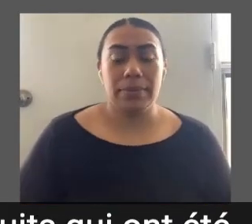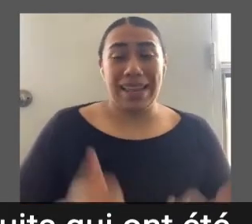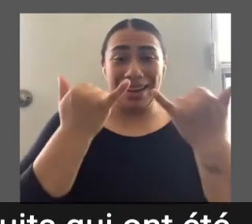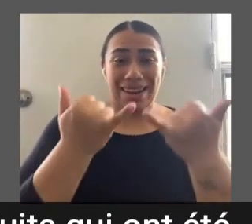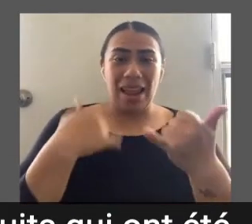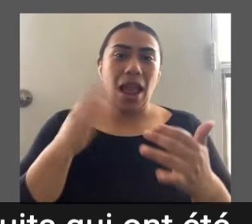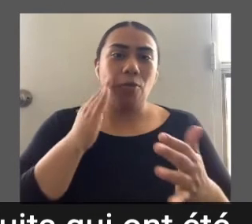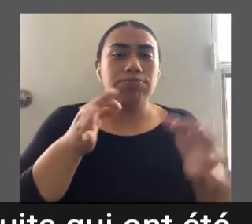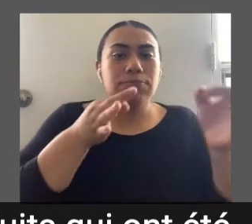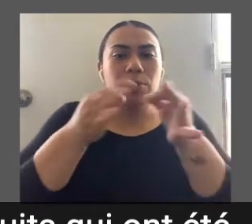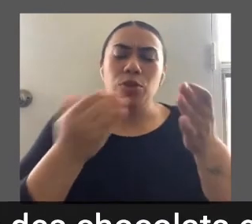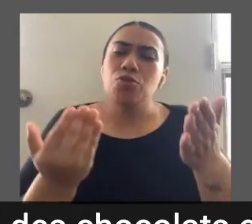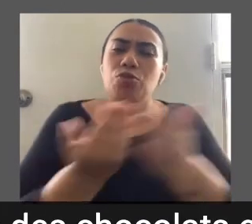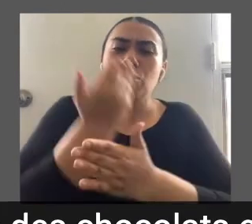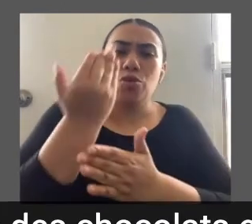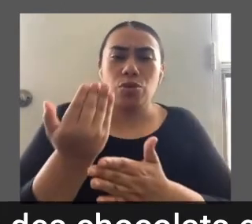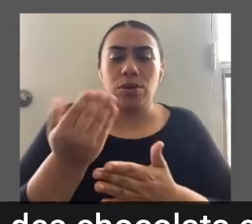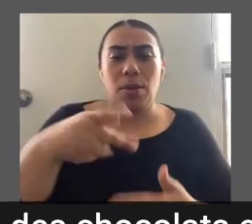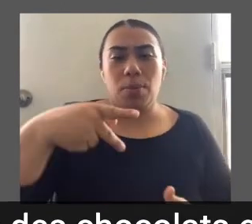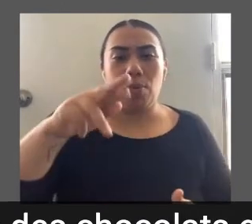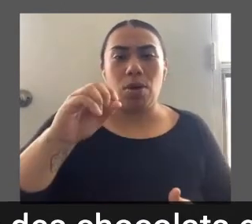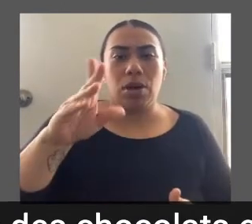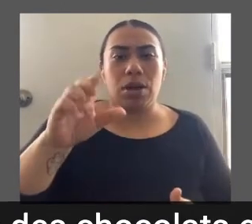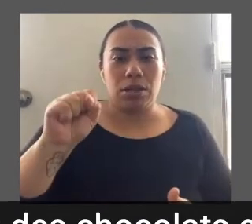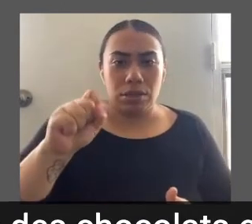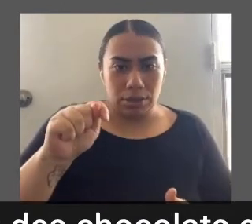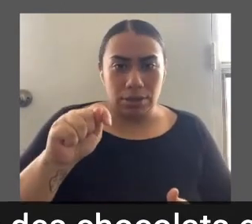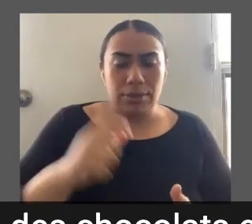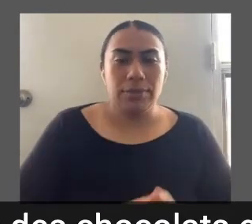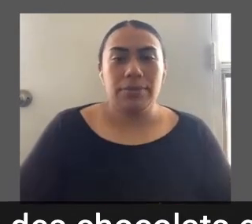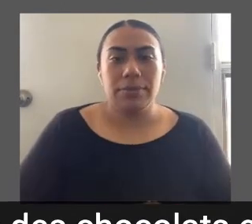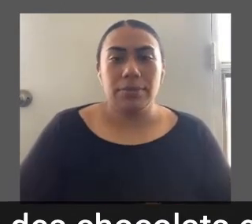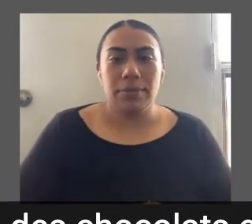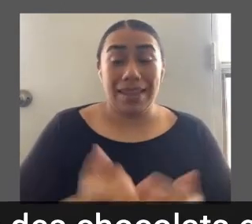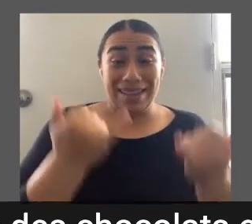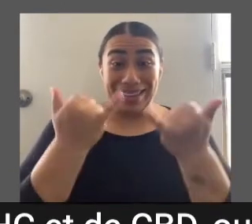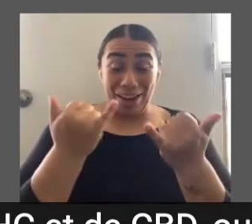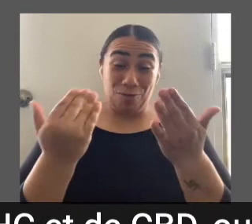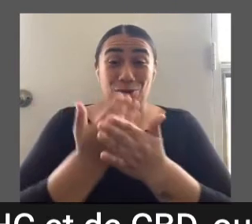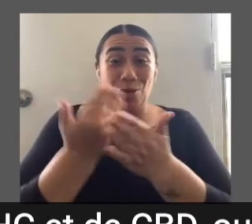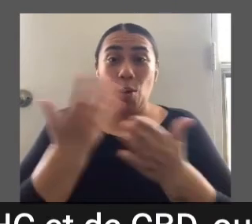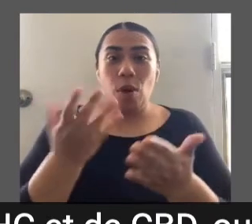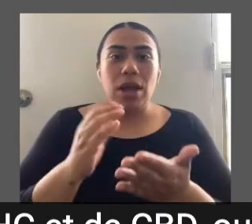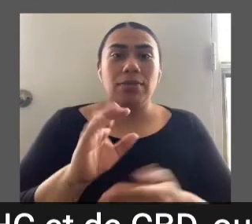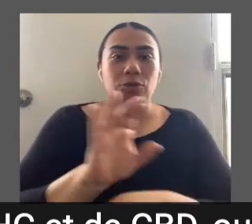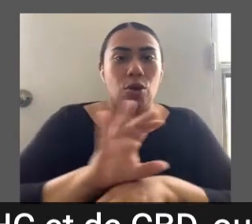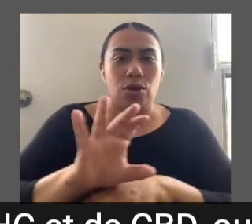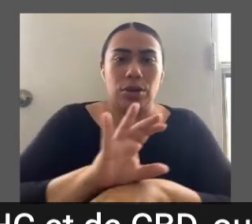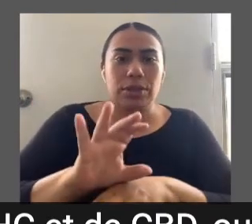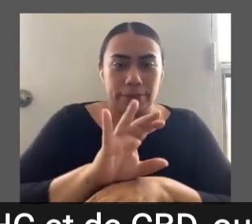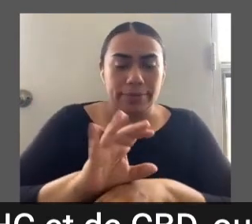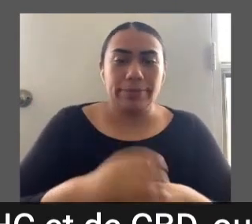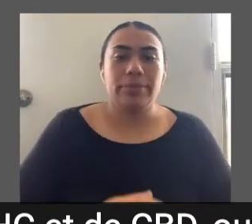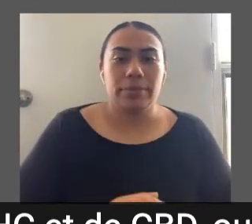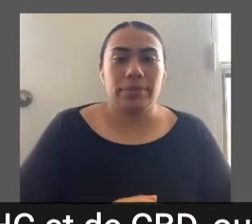since Legalization 2.0. Licensed producers now offer chocolates and gummies with just CBD, a combination of